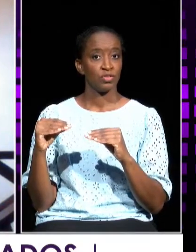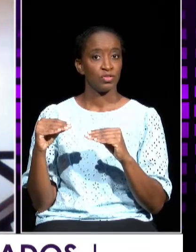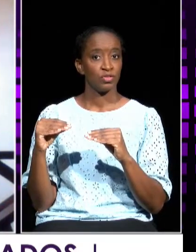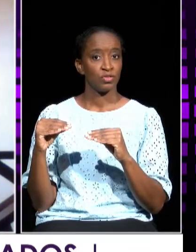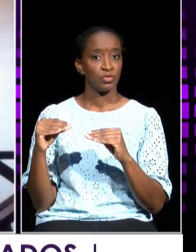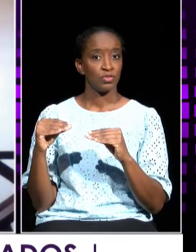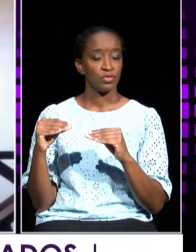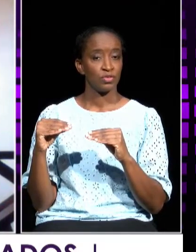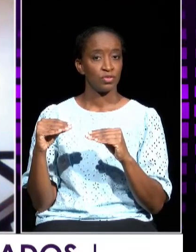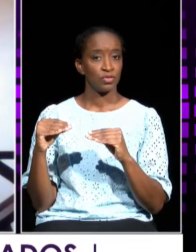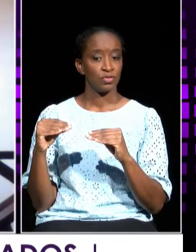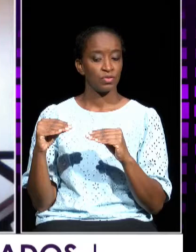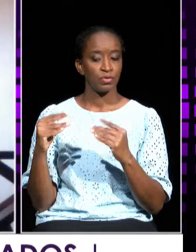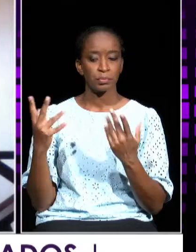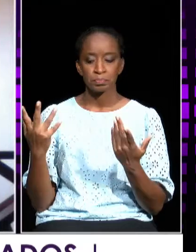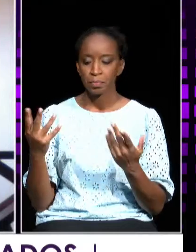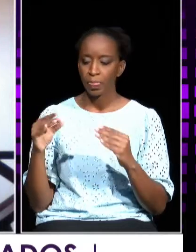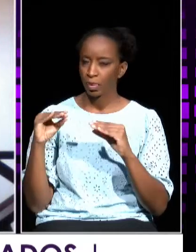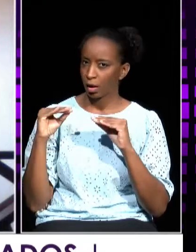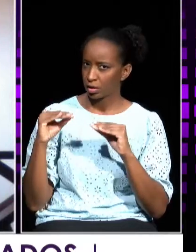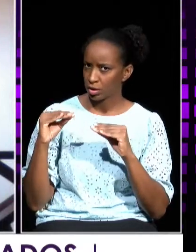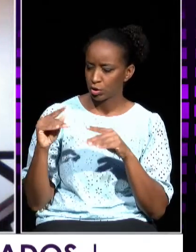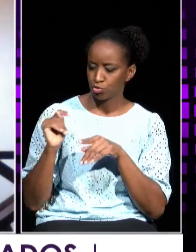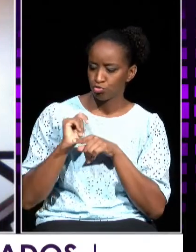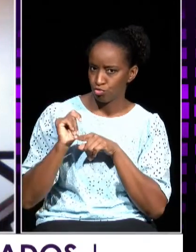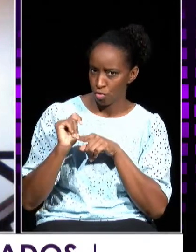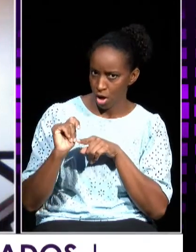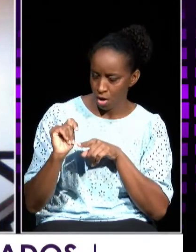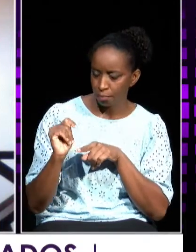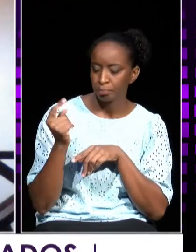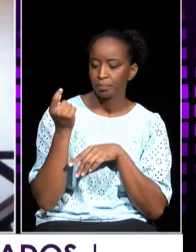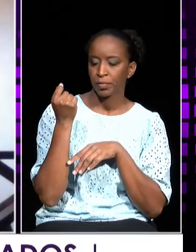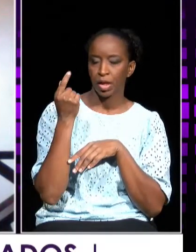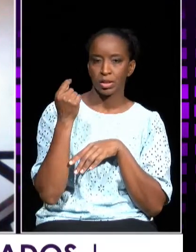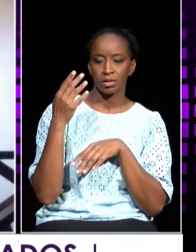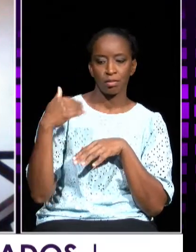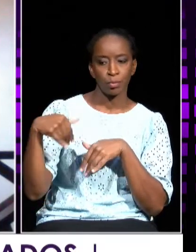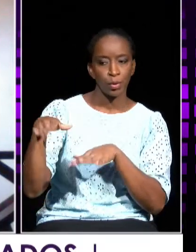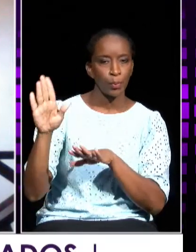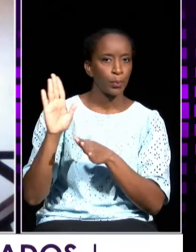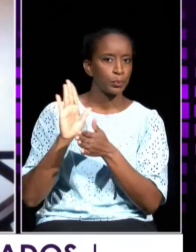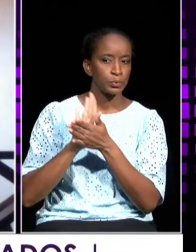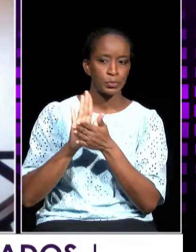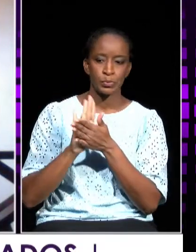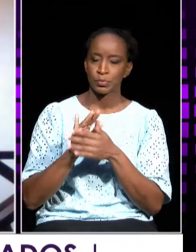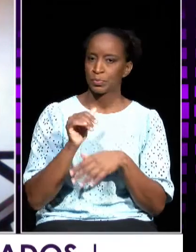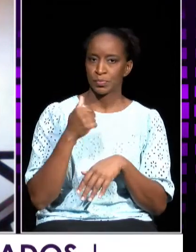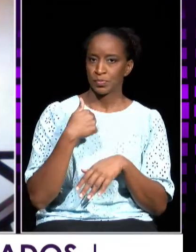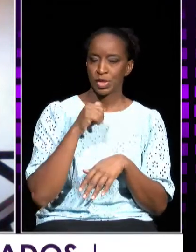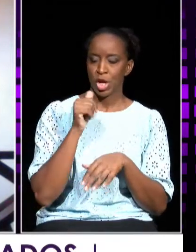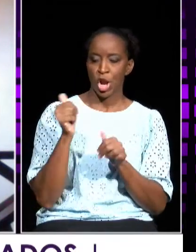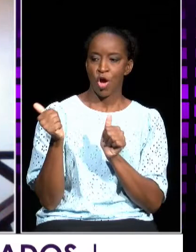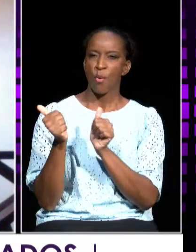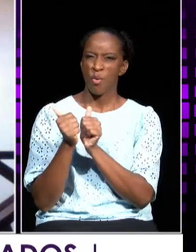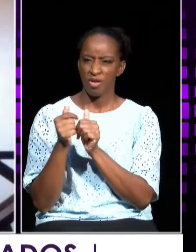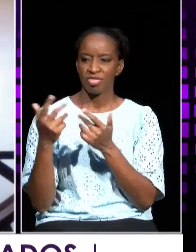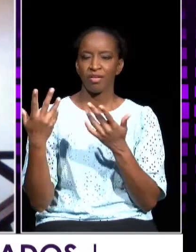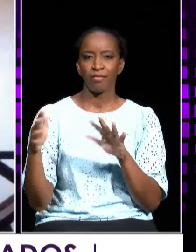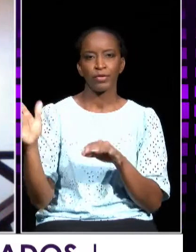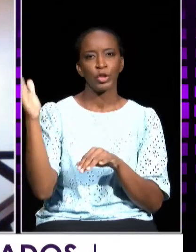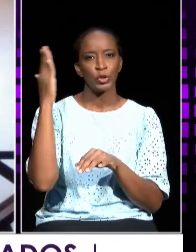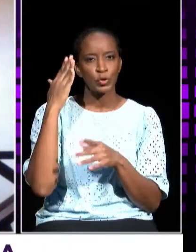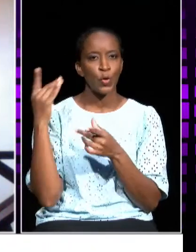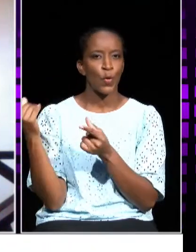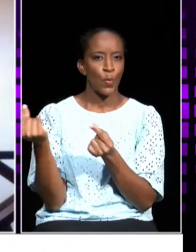they are not in our presence, that they know what they should do. My son usually would say to me, Daddy, I was about to